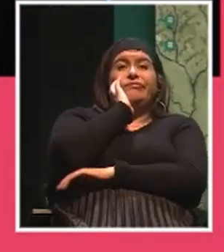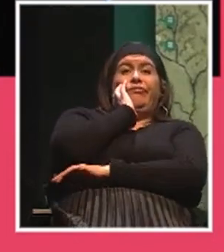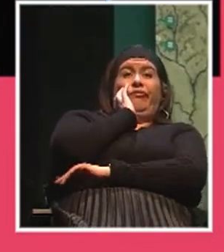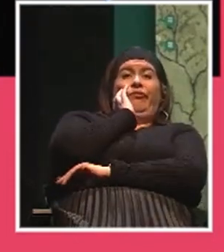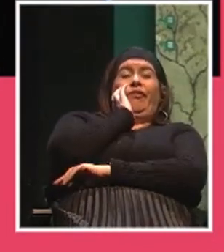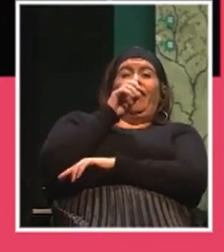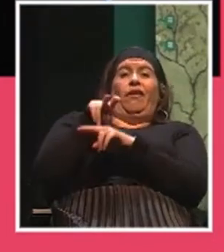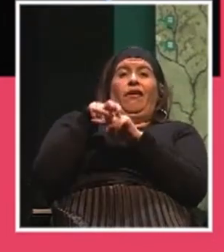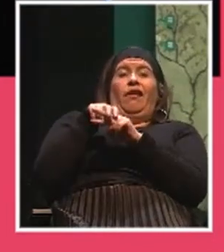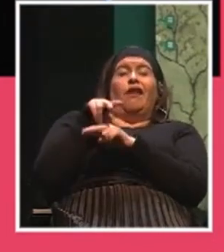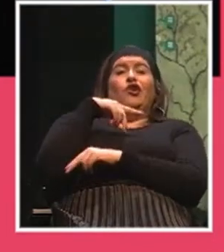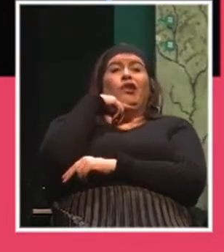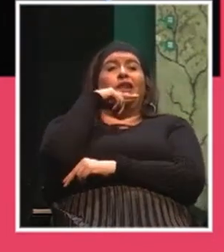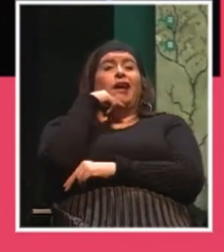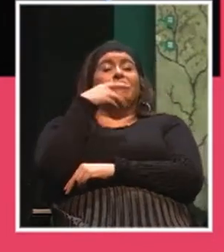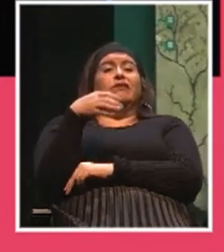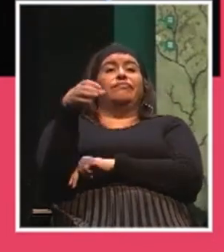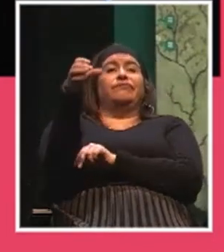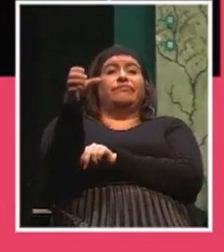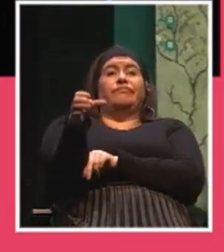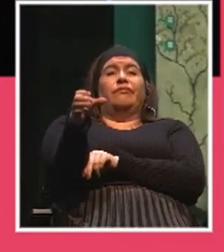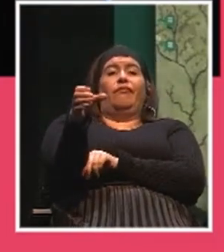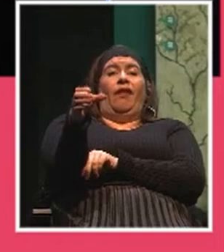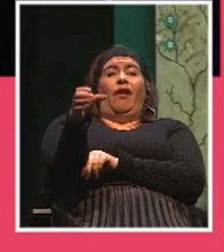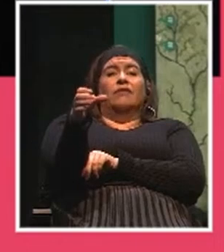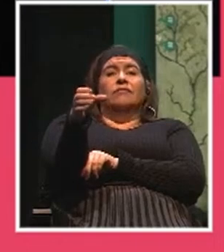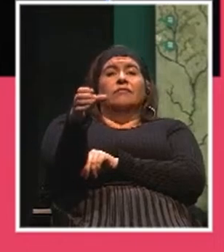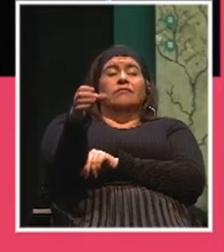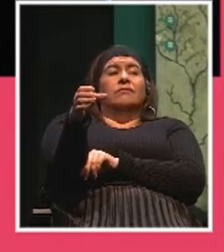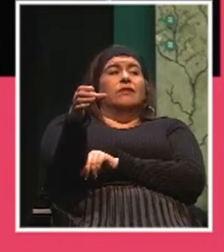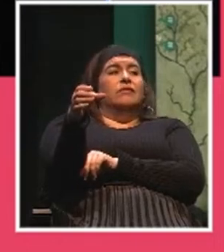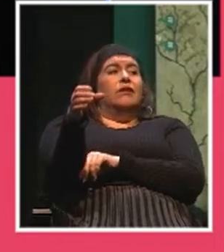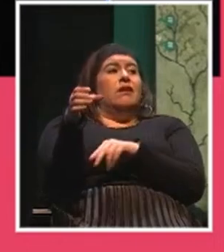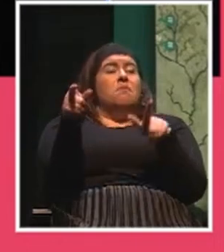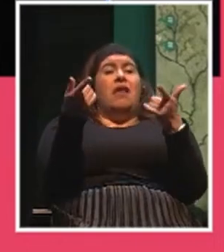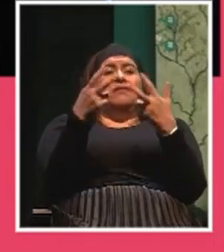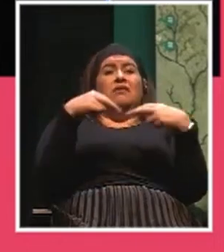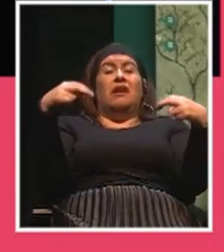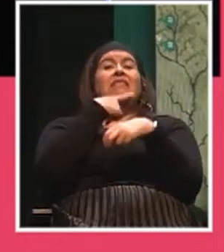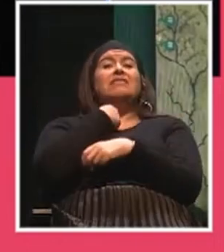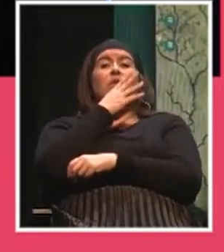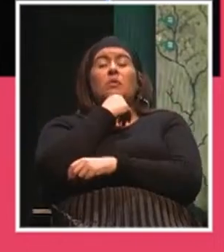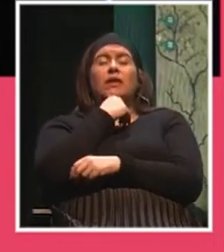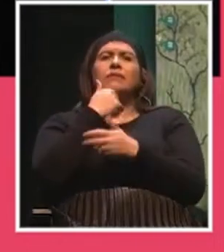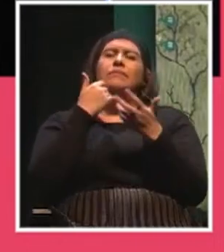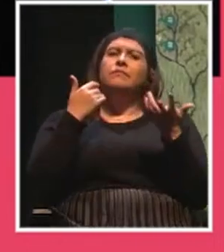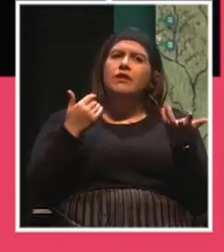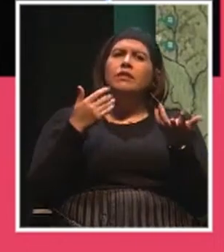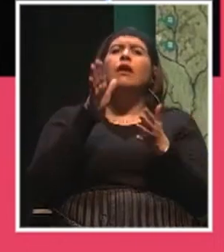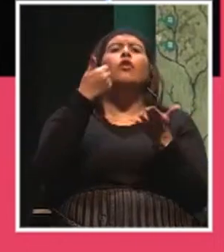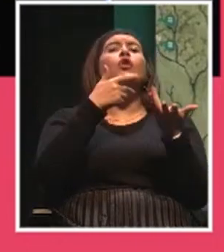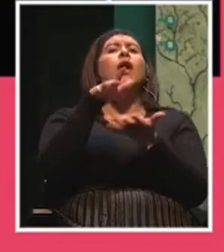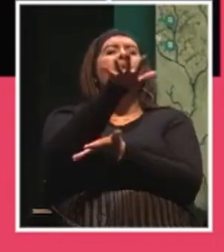anything. And I said, okay, I have the map. And I said, okay, let's see it. I pulled the map out, and I